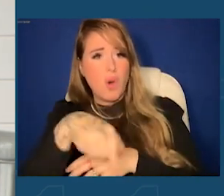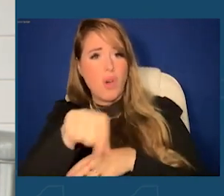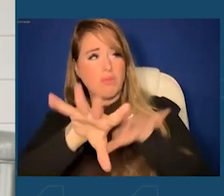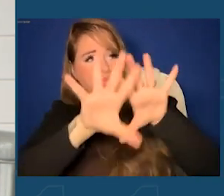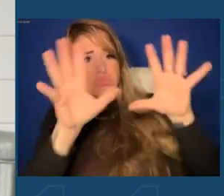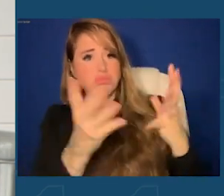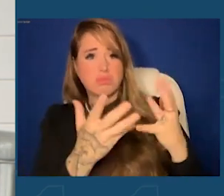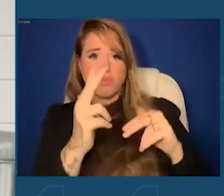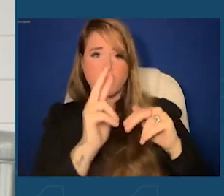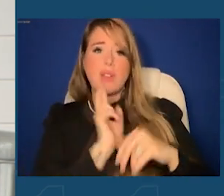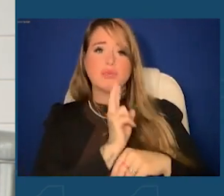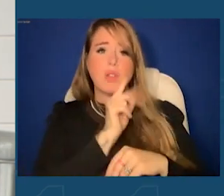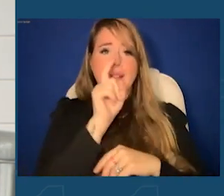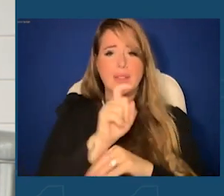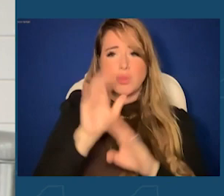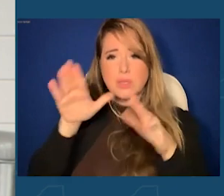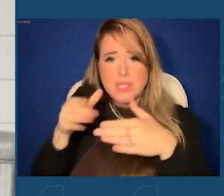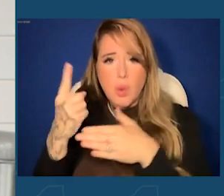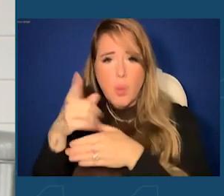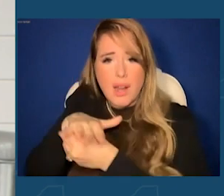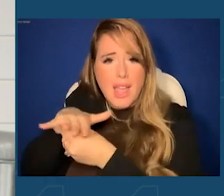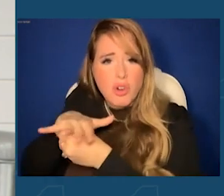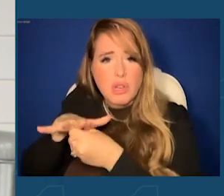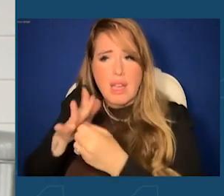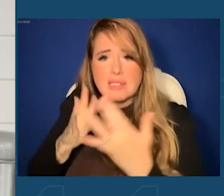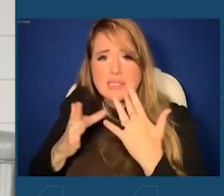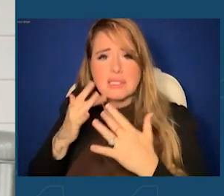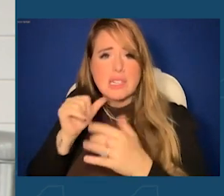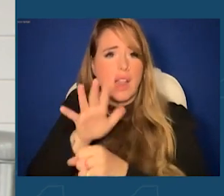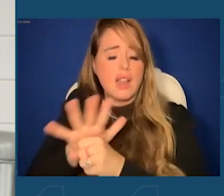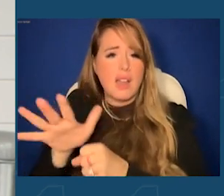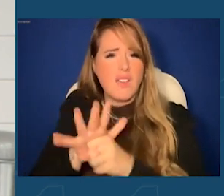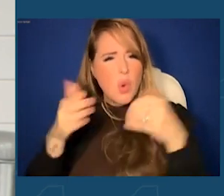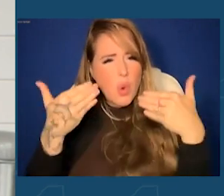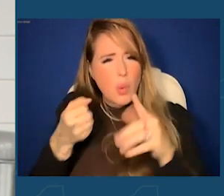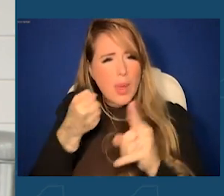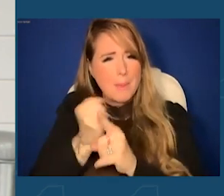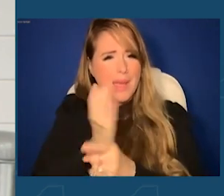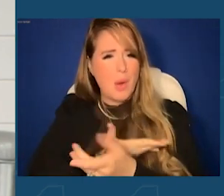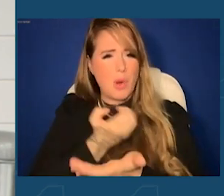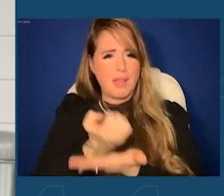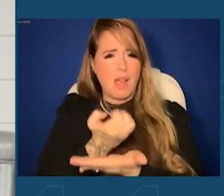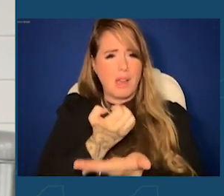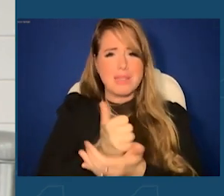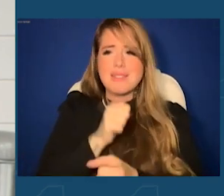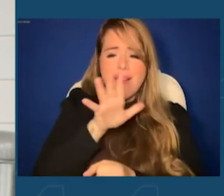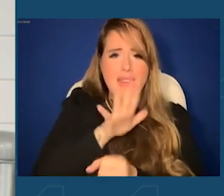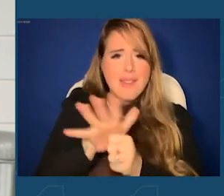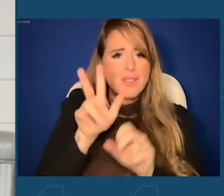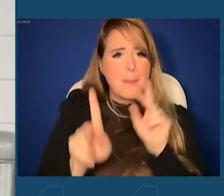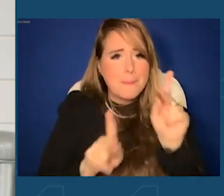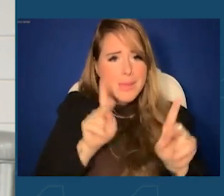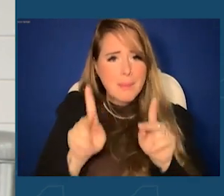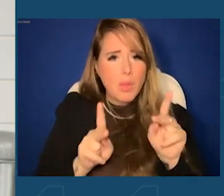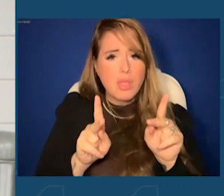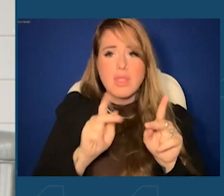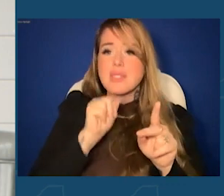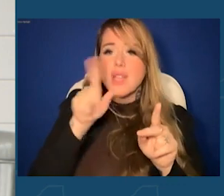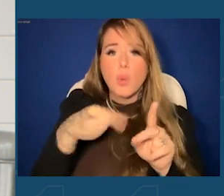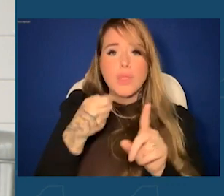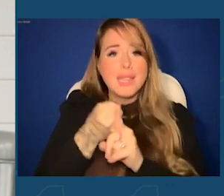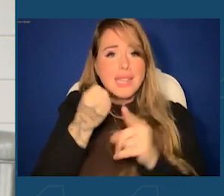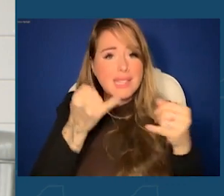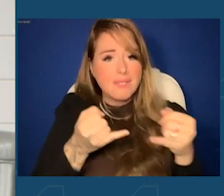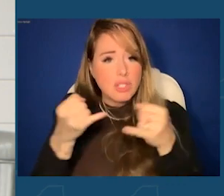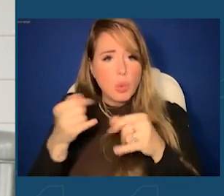in the state of New York. And so this is an issue that's affecting our economy. It's not just individuals, it's affecting us with this historic